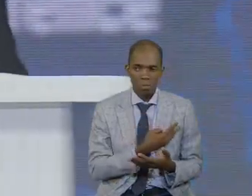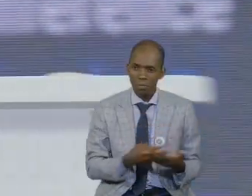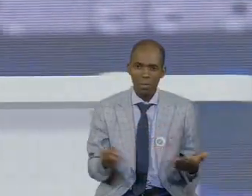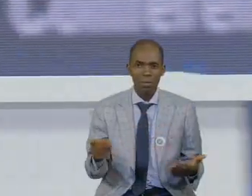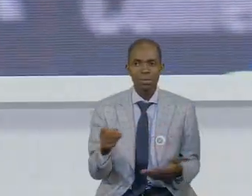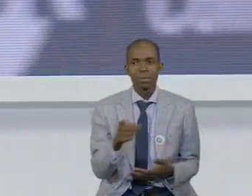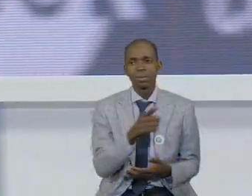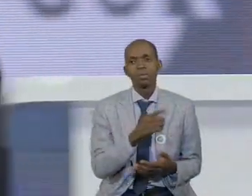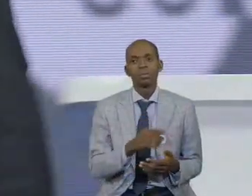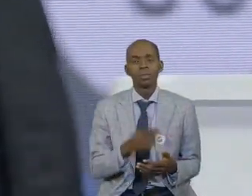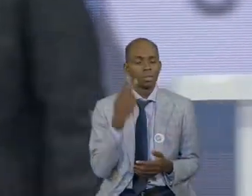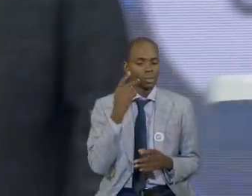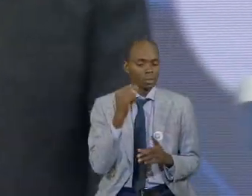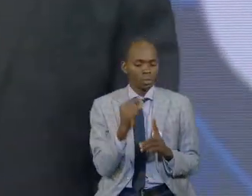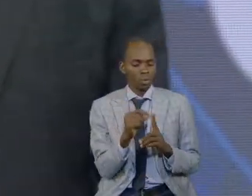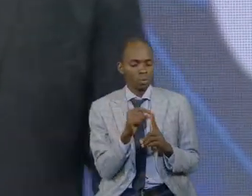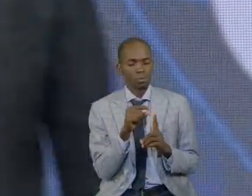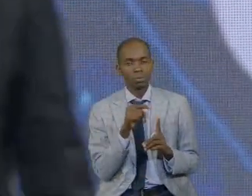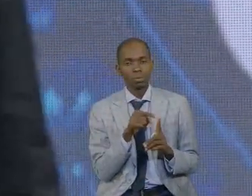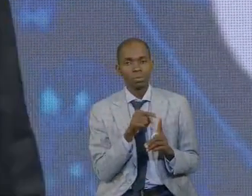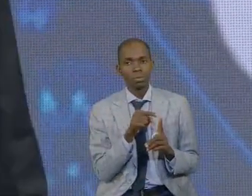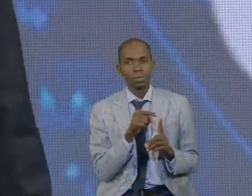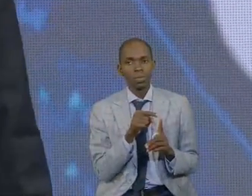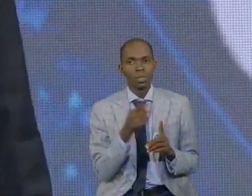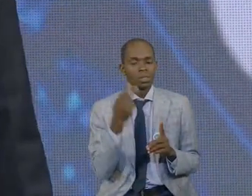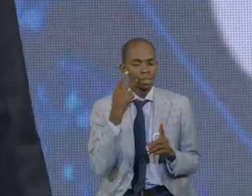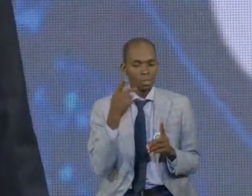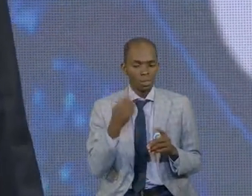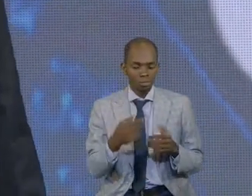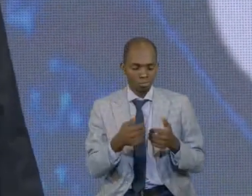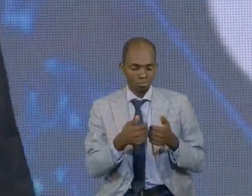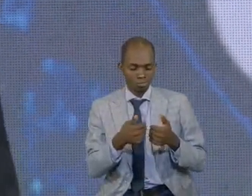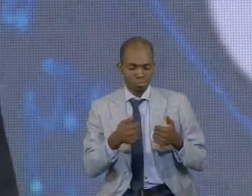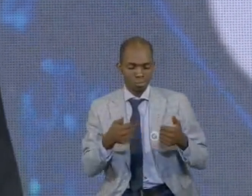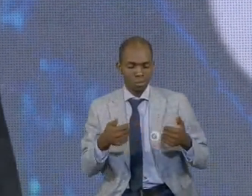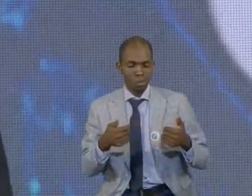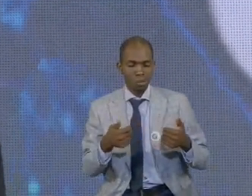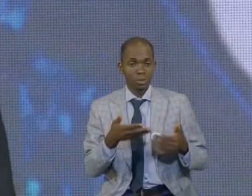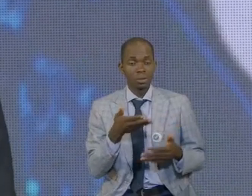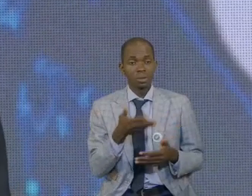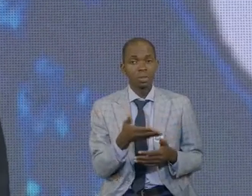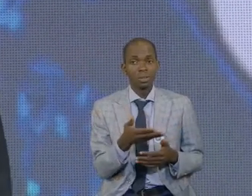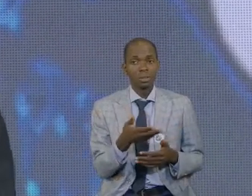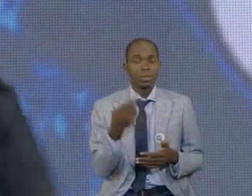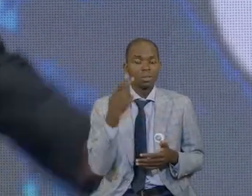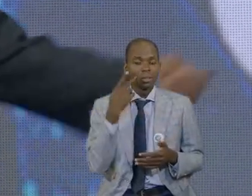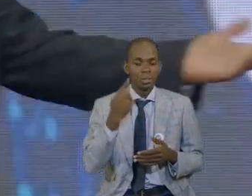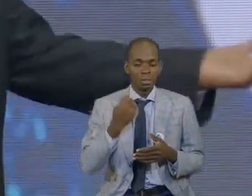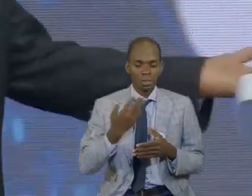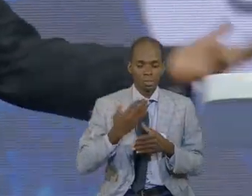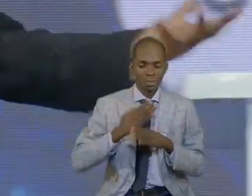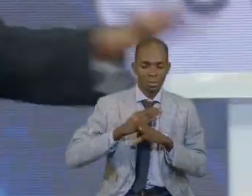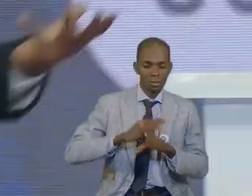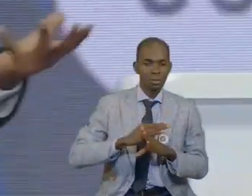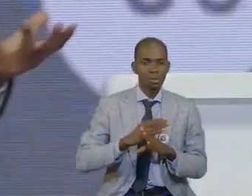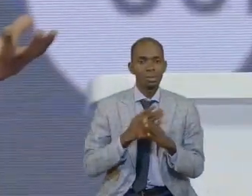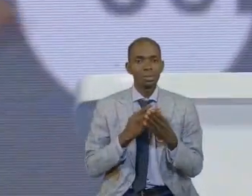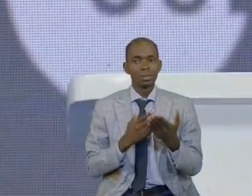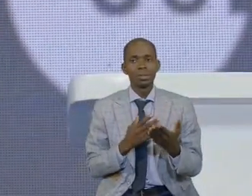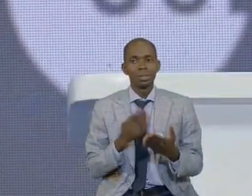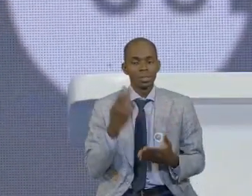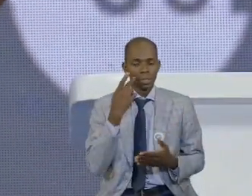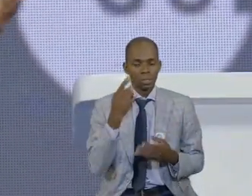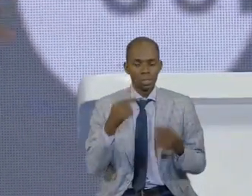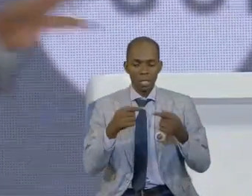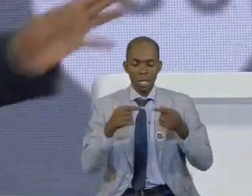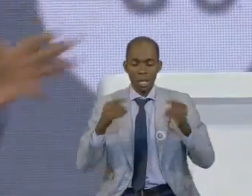Look at the wall. Look at the demarcation. Look at the hindrance. Look at the enemy